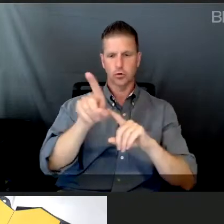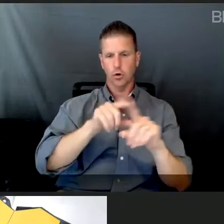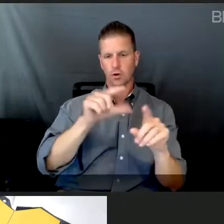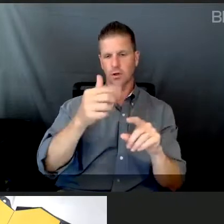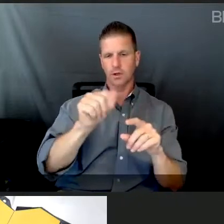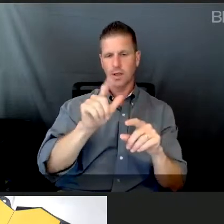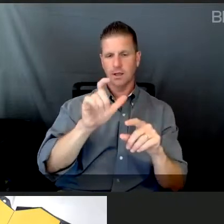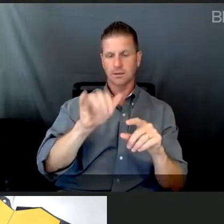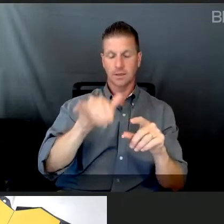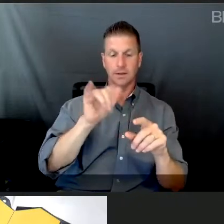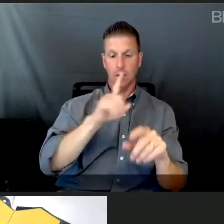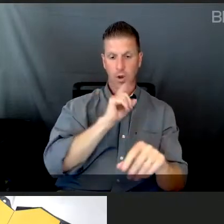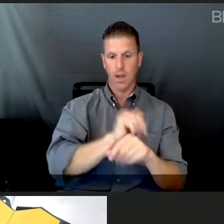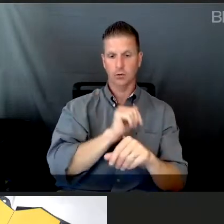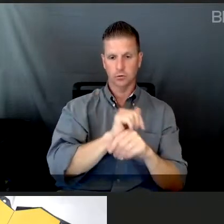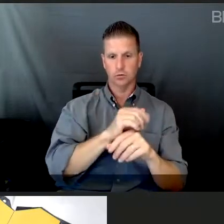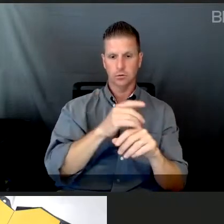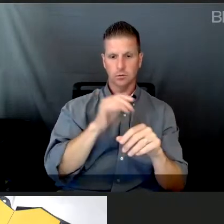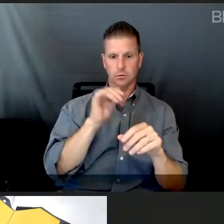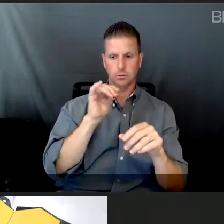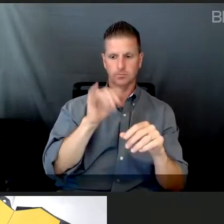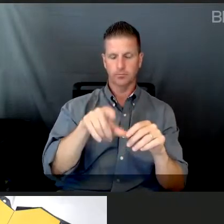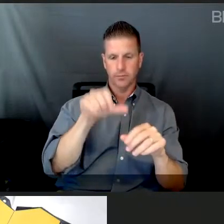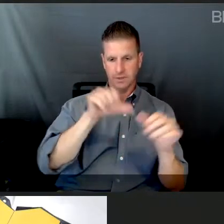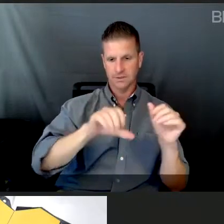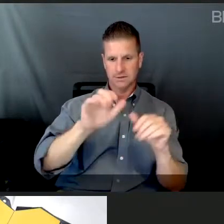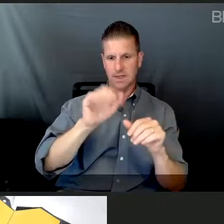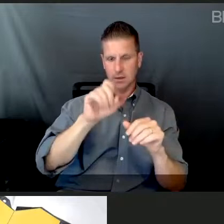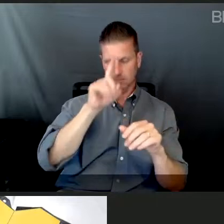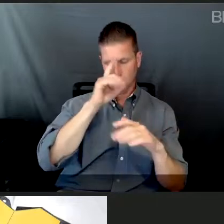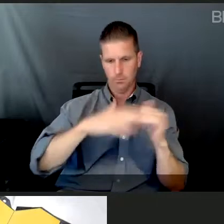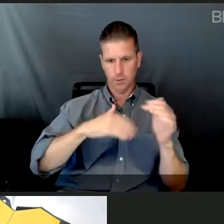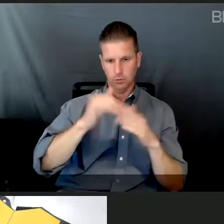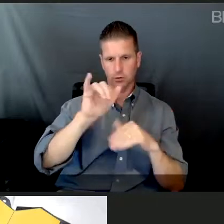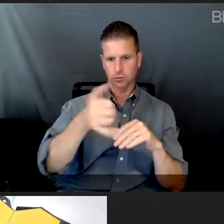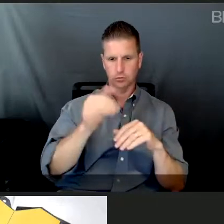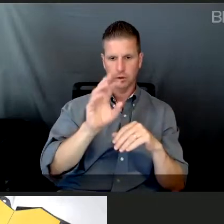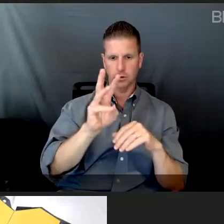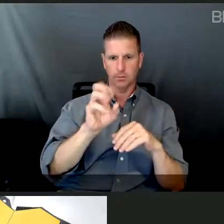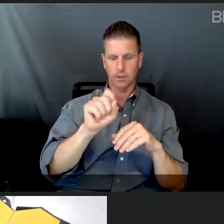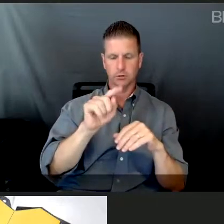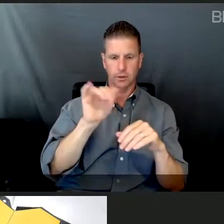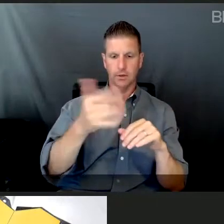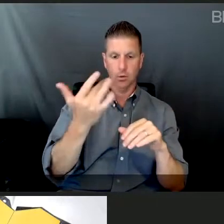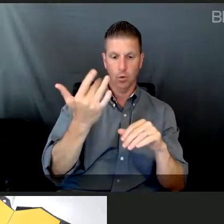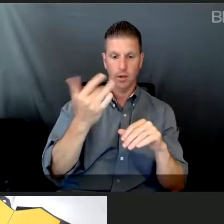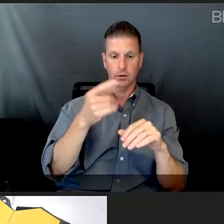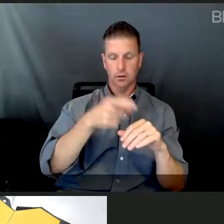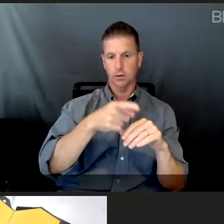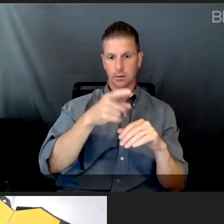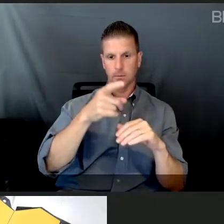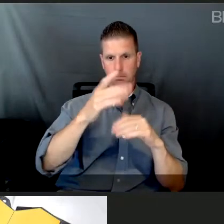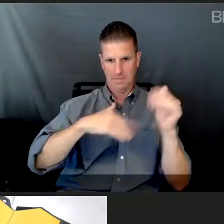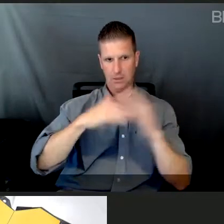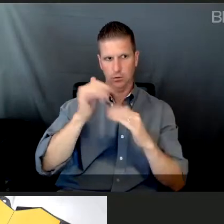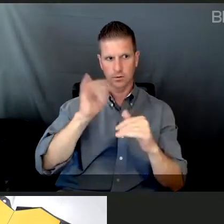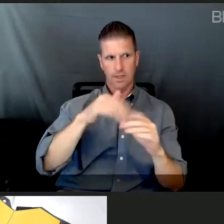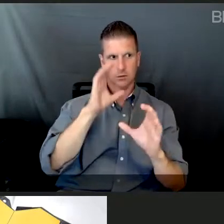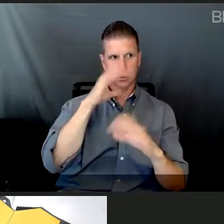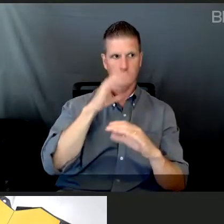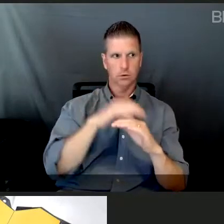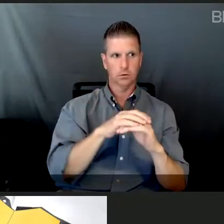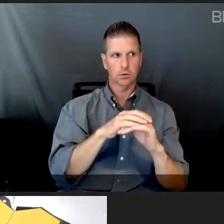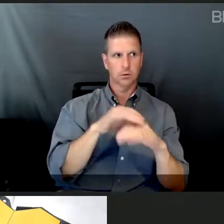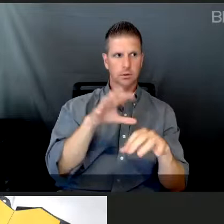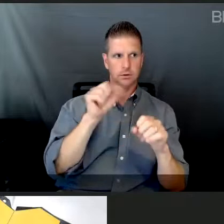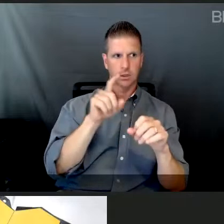was actually the killer app science case for building JWST. So that was the reason why JWST was built. And, it takes a very